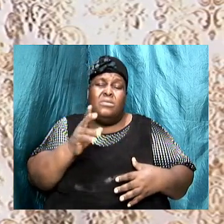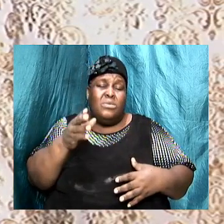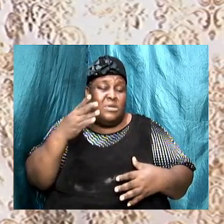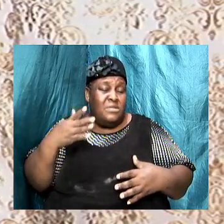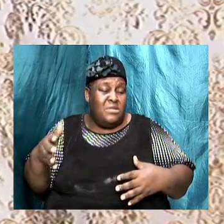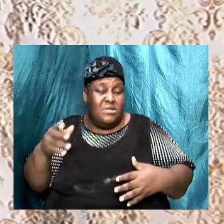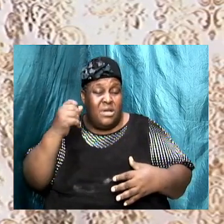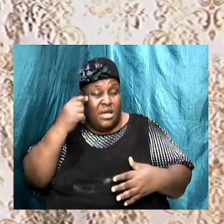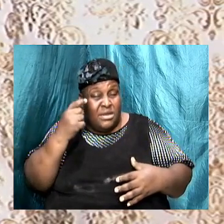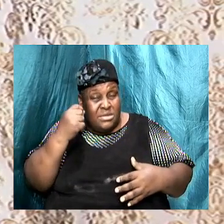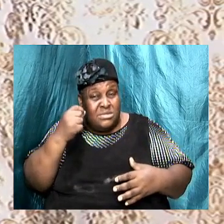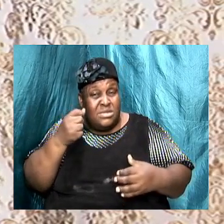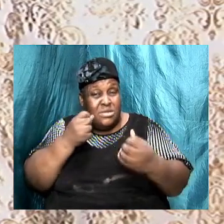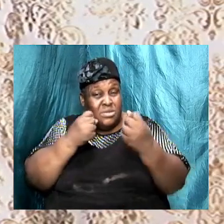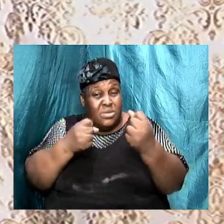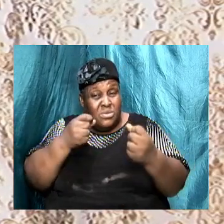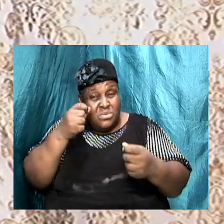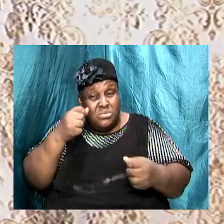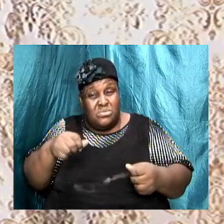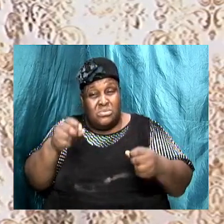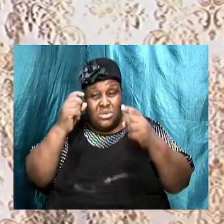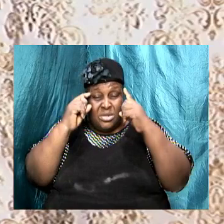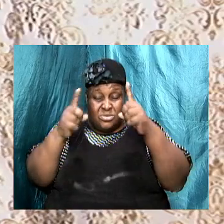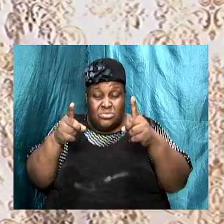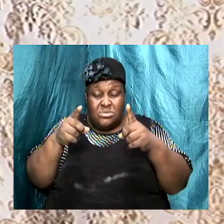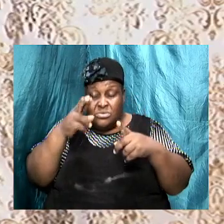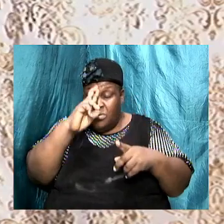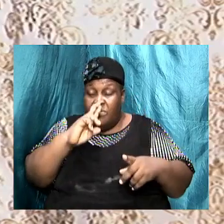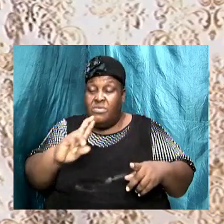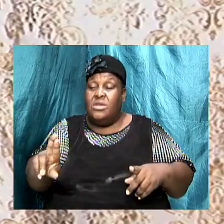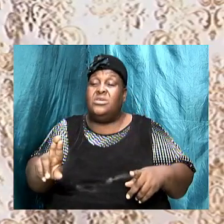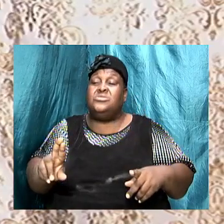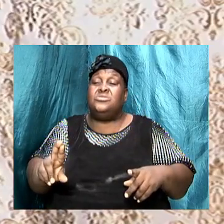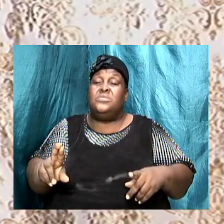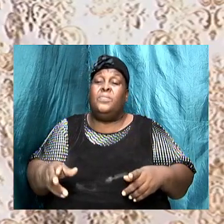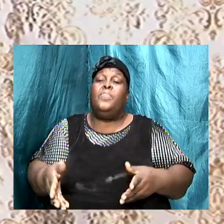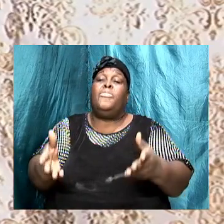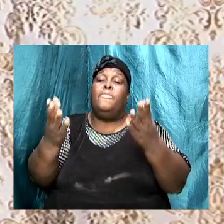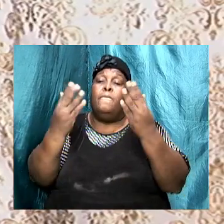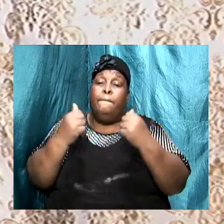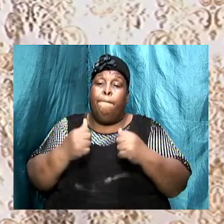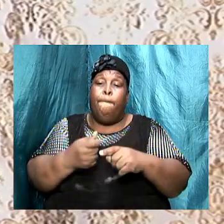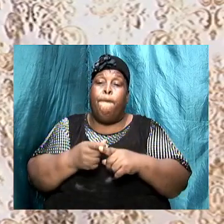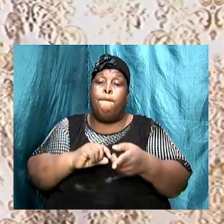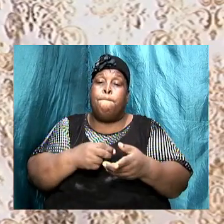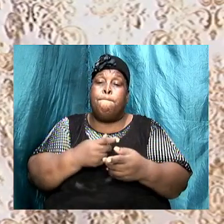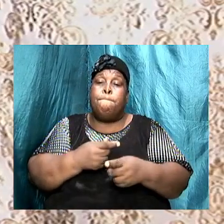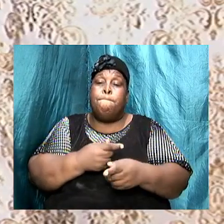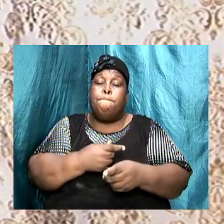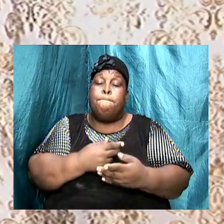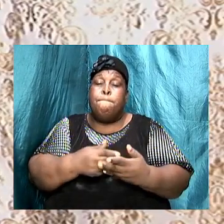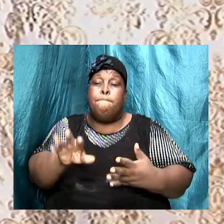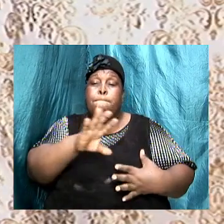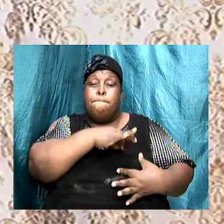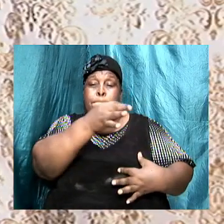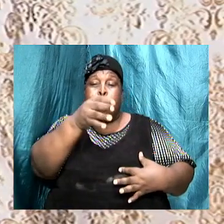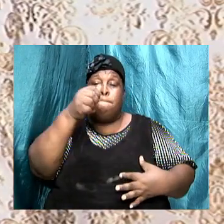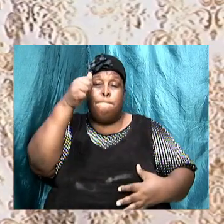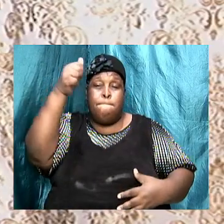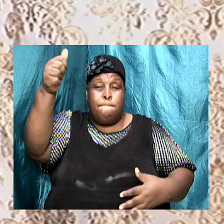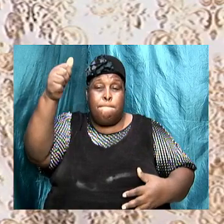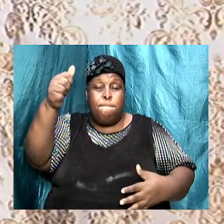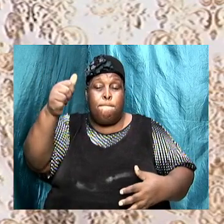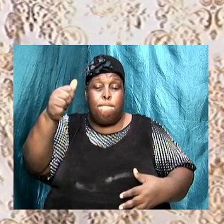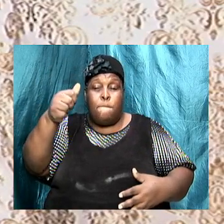teaching is just to know that, look here, the revelation comes from the Holy Ghost himself, because the natural